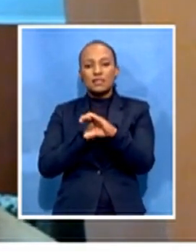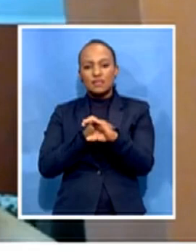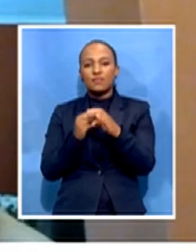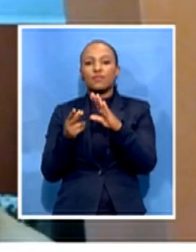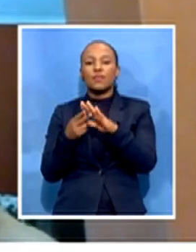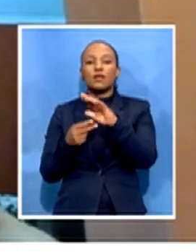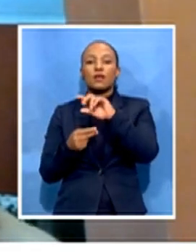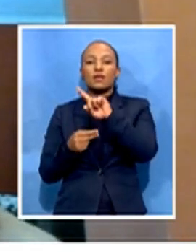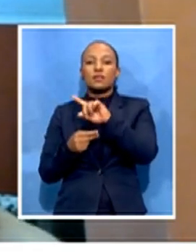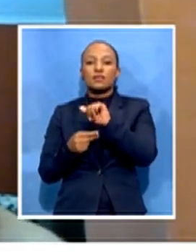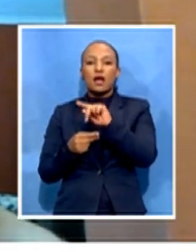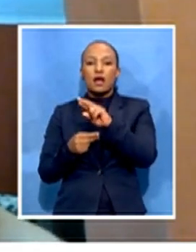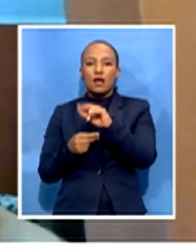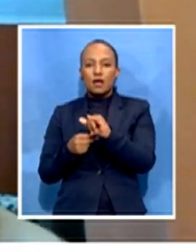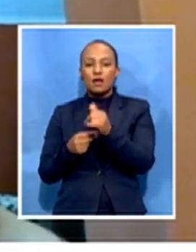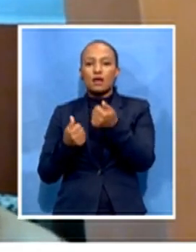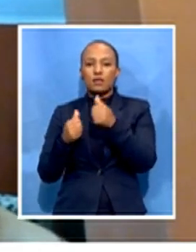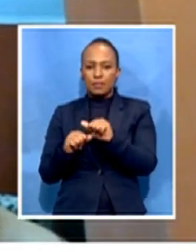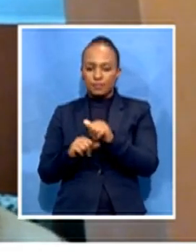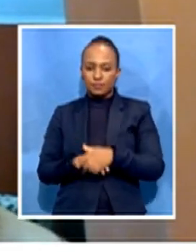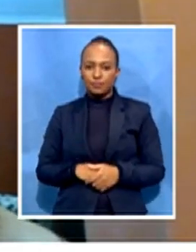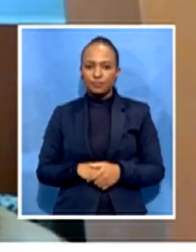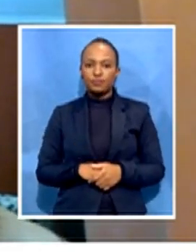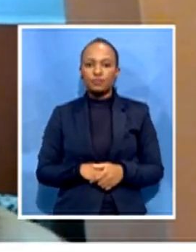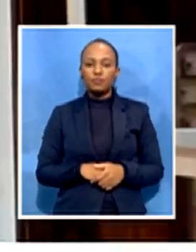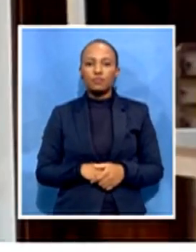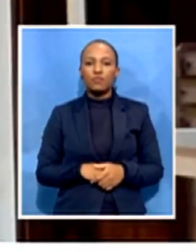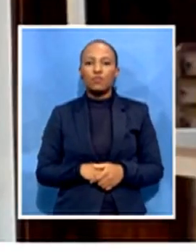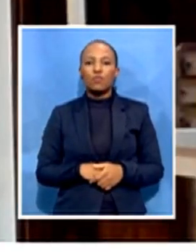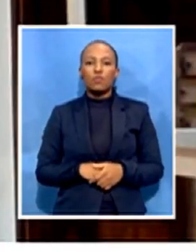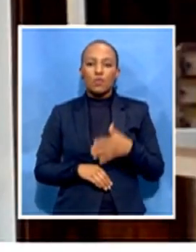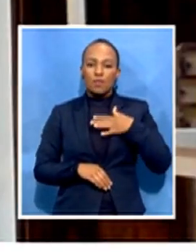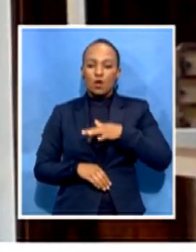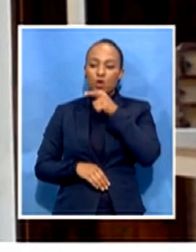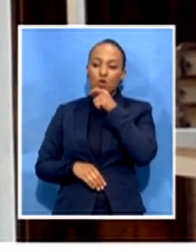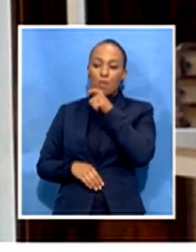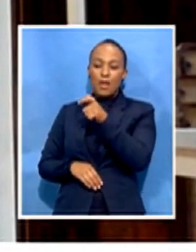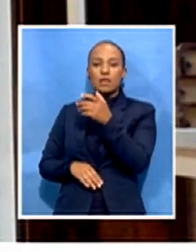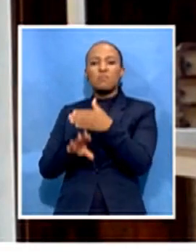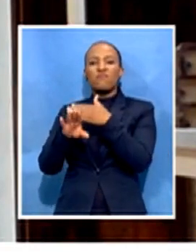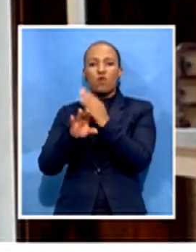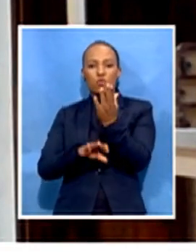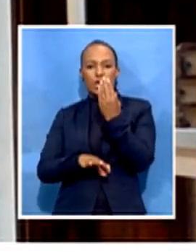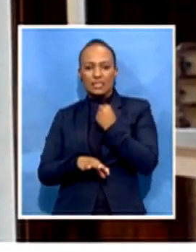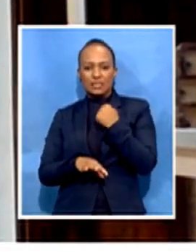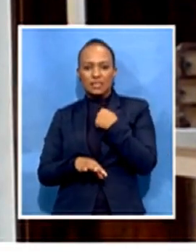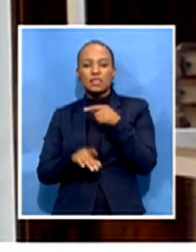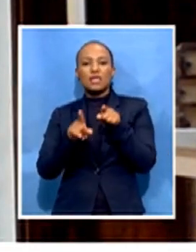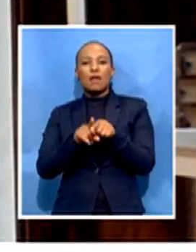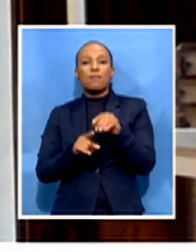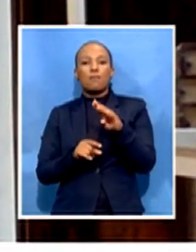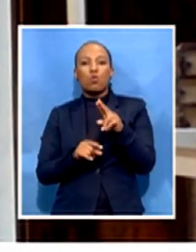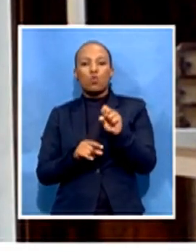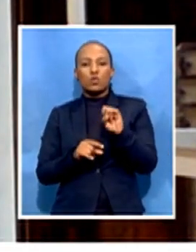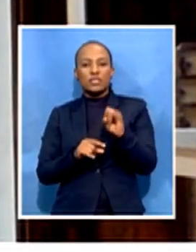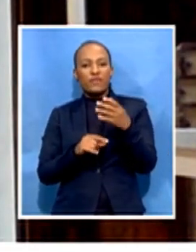Thank you, Karima. Can I just comment on your question and also on what Busi said? Let's confront the brutal